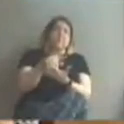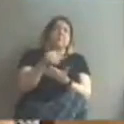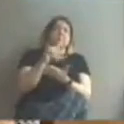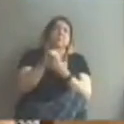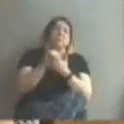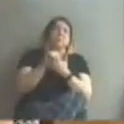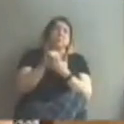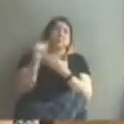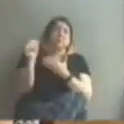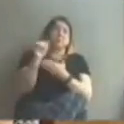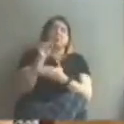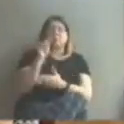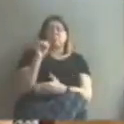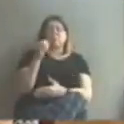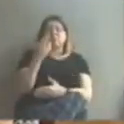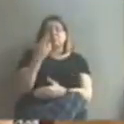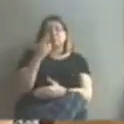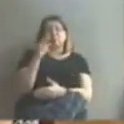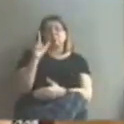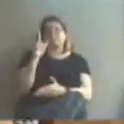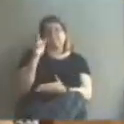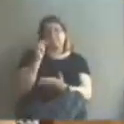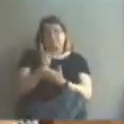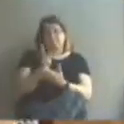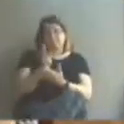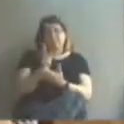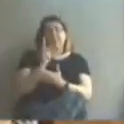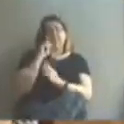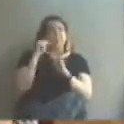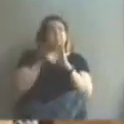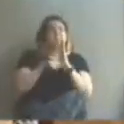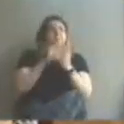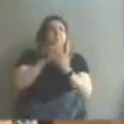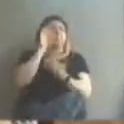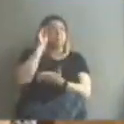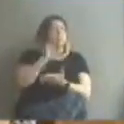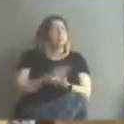approved on March 21st for deeper learning.